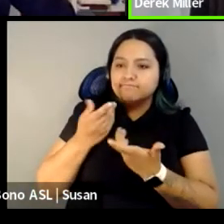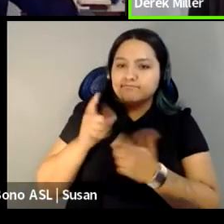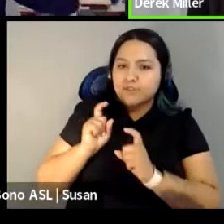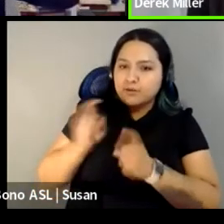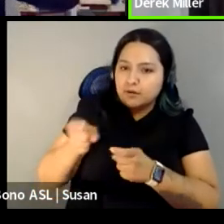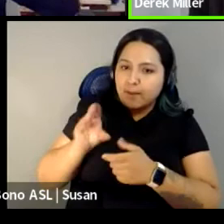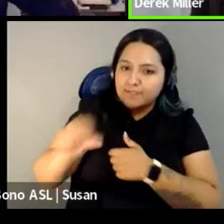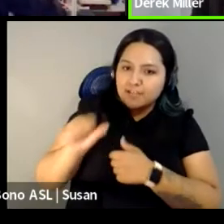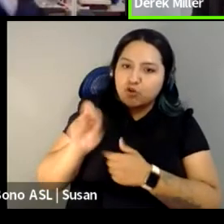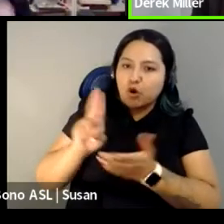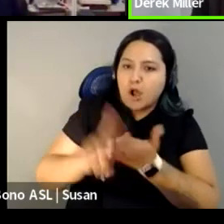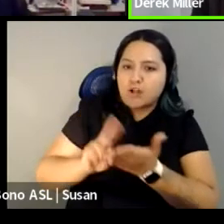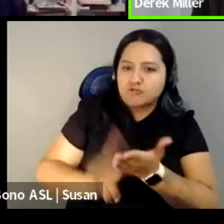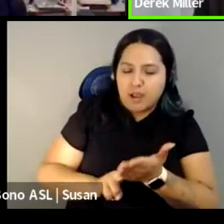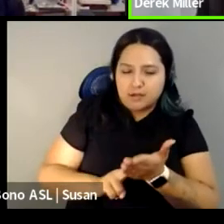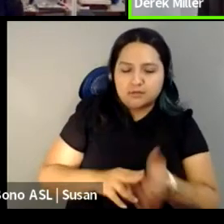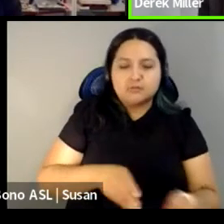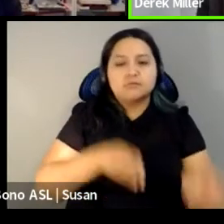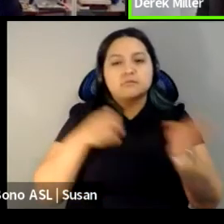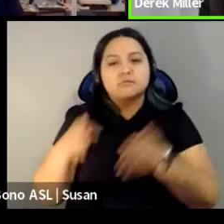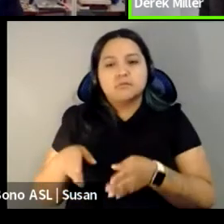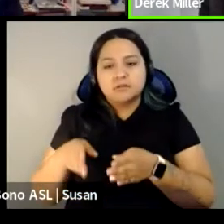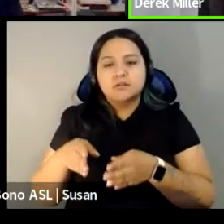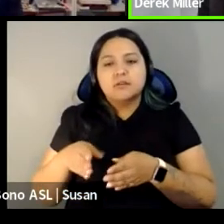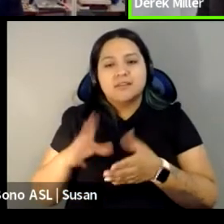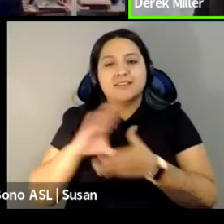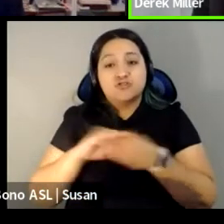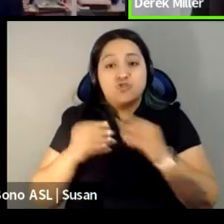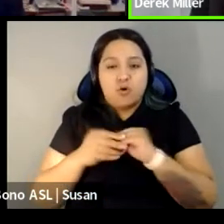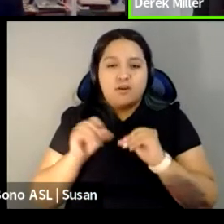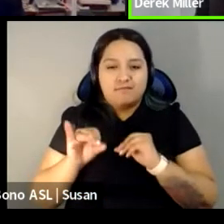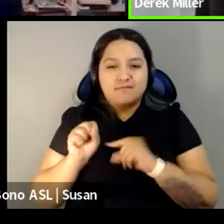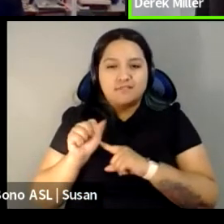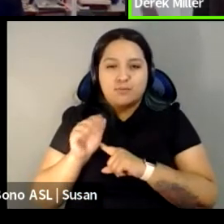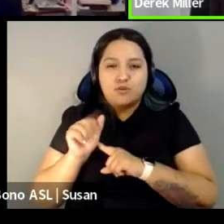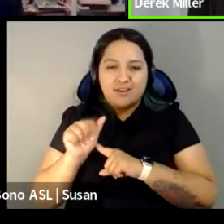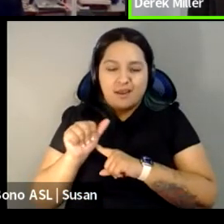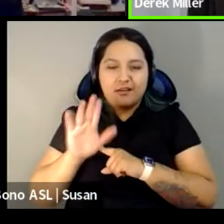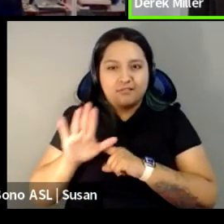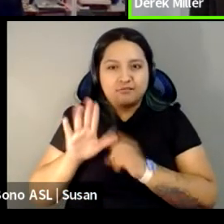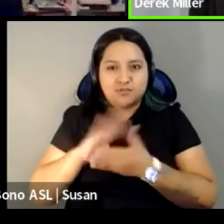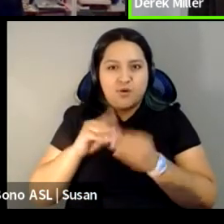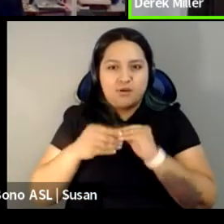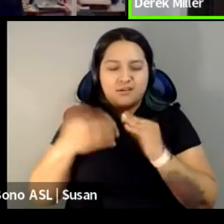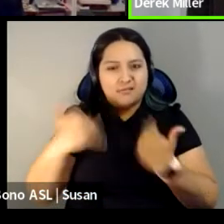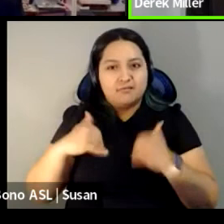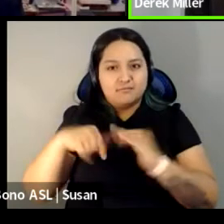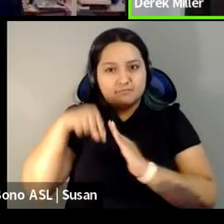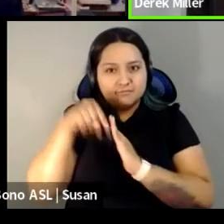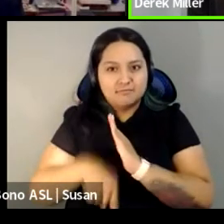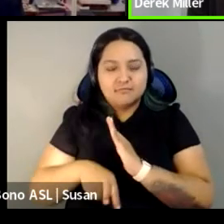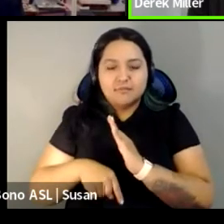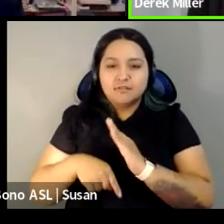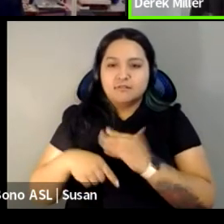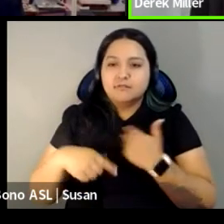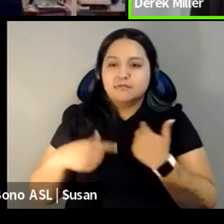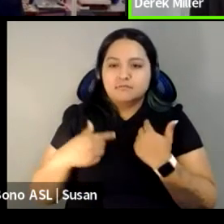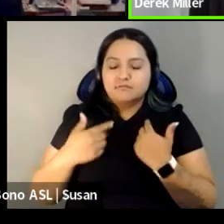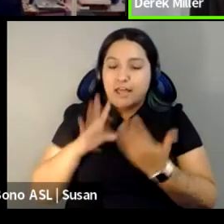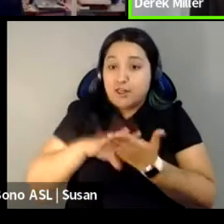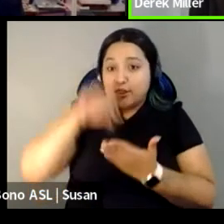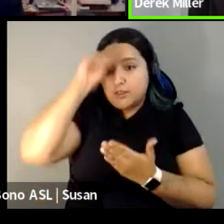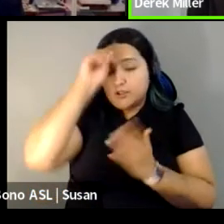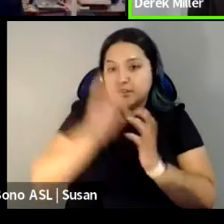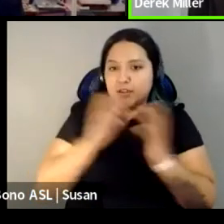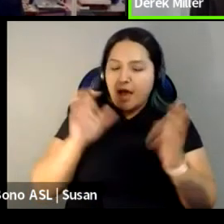And then we get the story of Ring v. Spina told in remarkable detail. I learned so much from all of this book, but here in particular was a story that I was just thrilled to